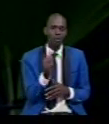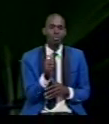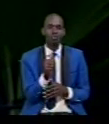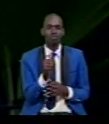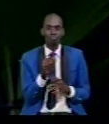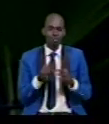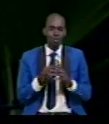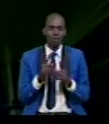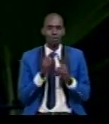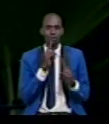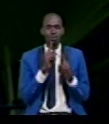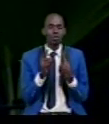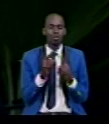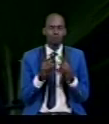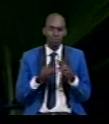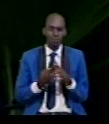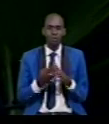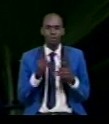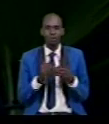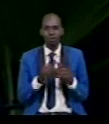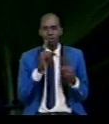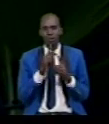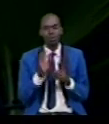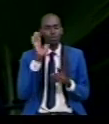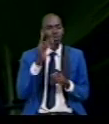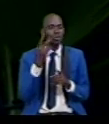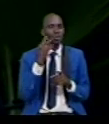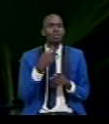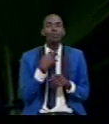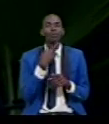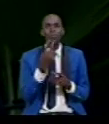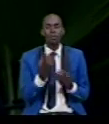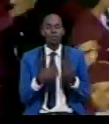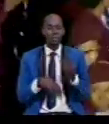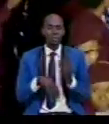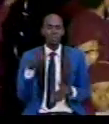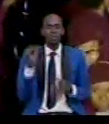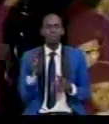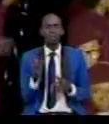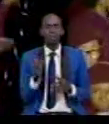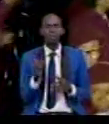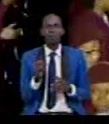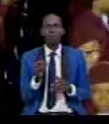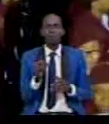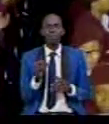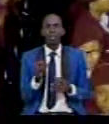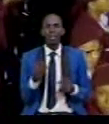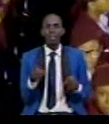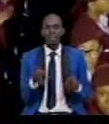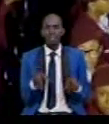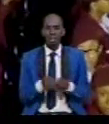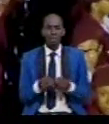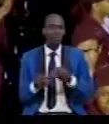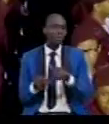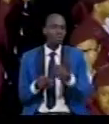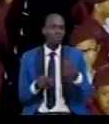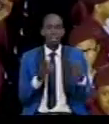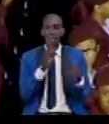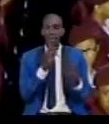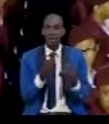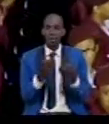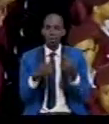coming out. Start clapping your hands for Jesus now as they are coming out. Clap your hands for